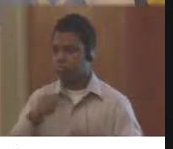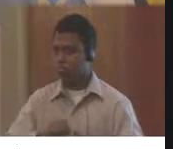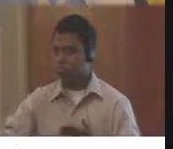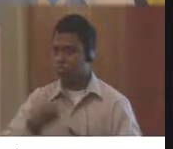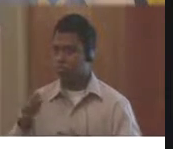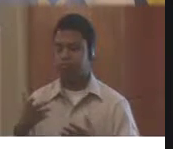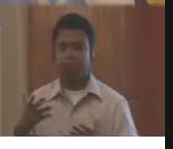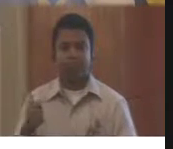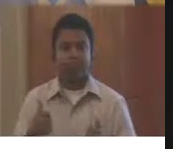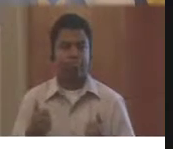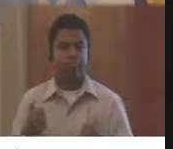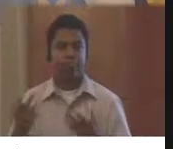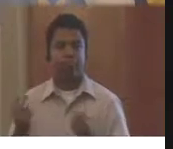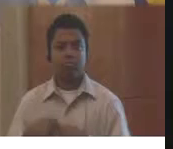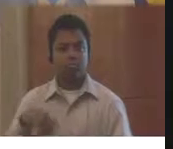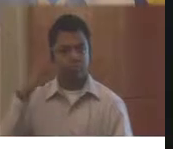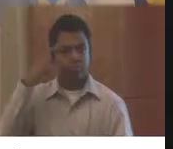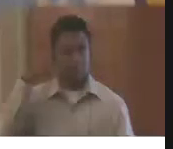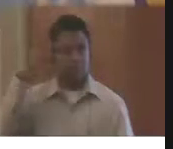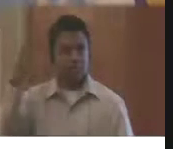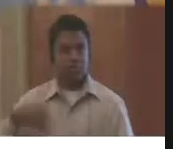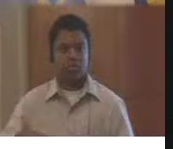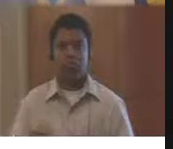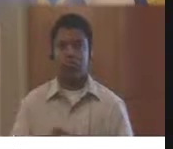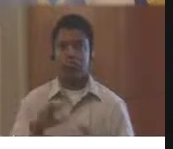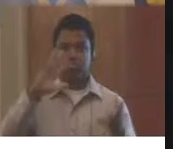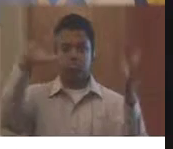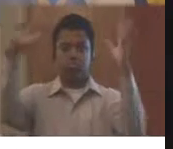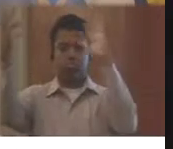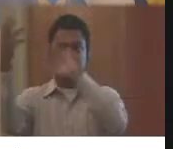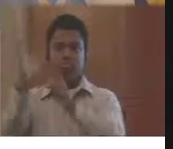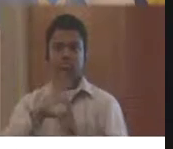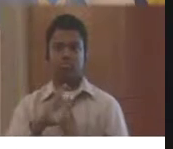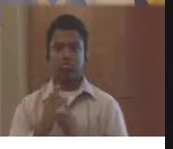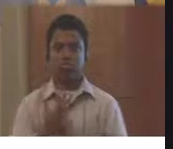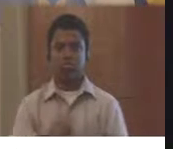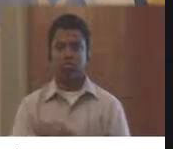just been adopted. We are convinced that the climate change, in addition,